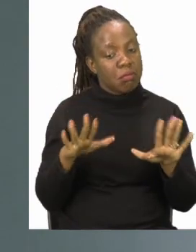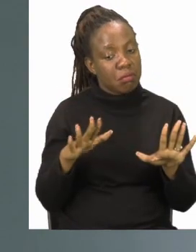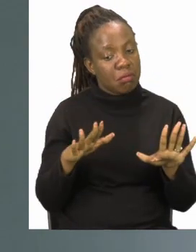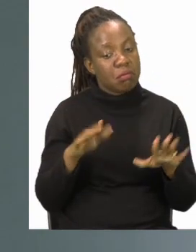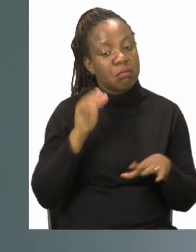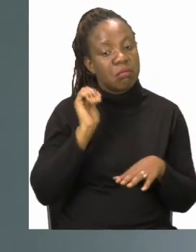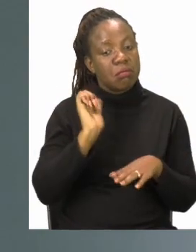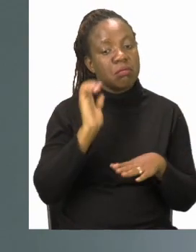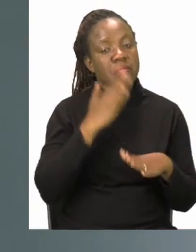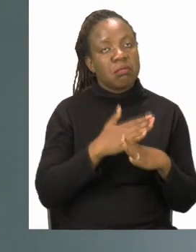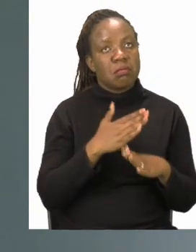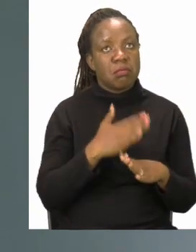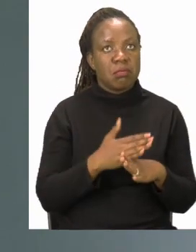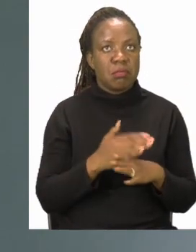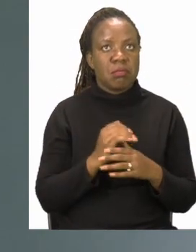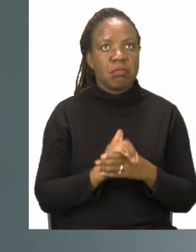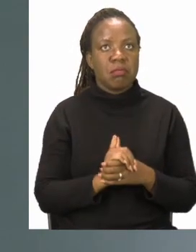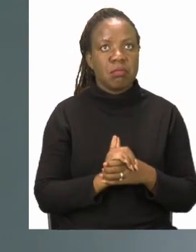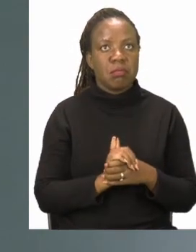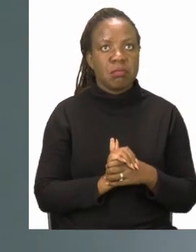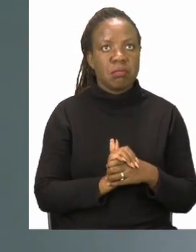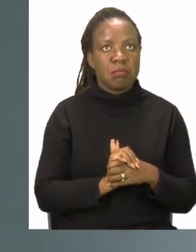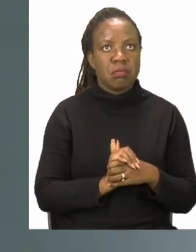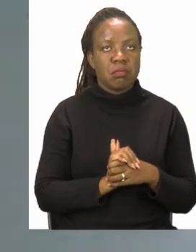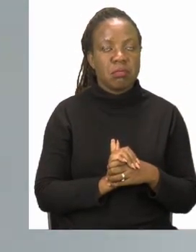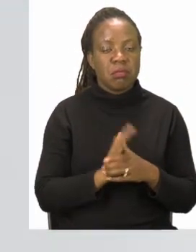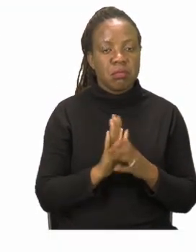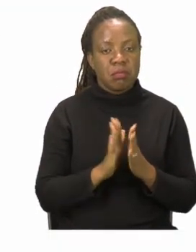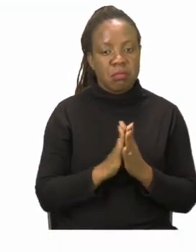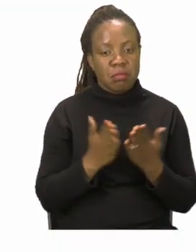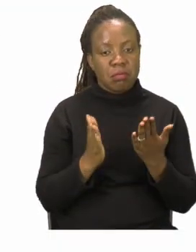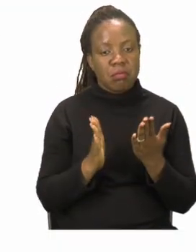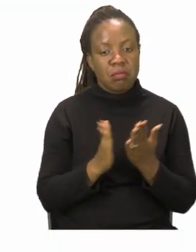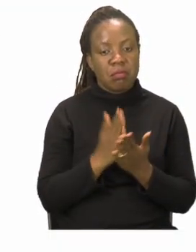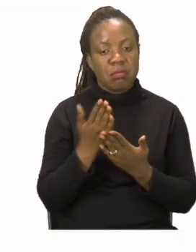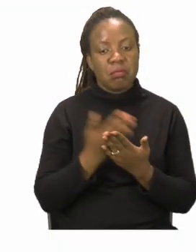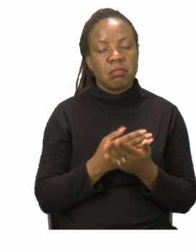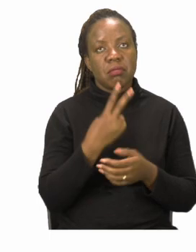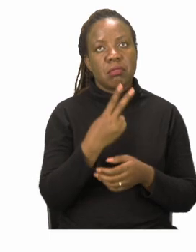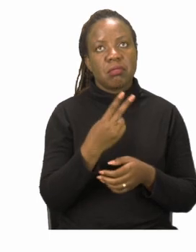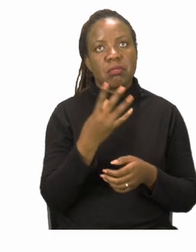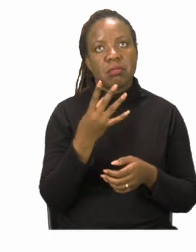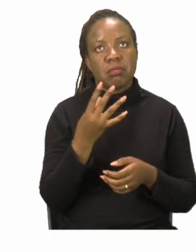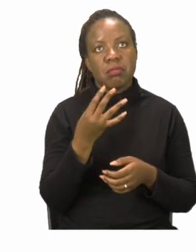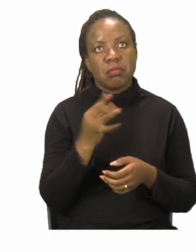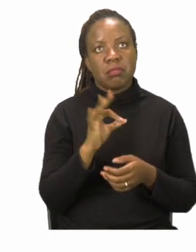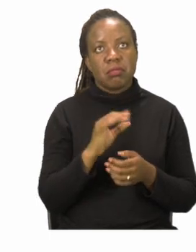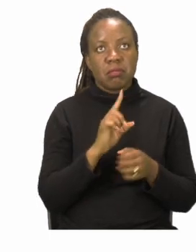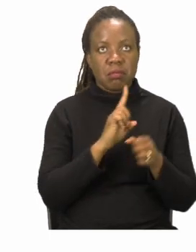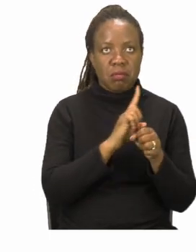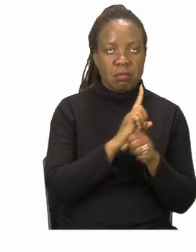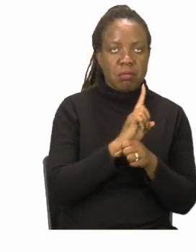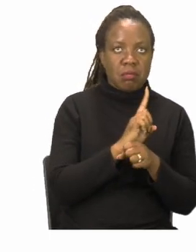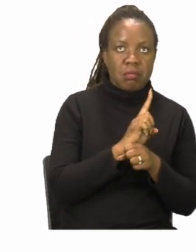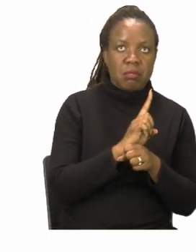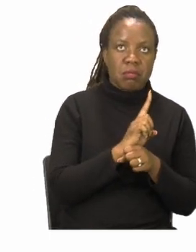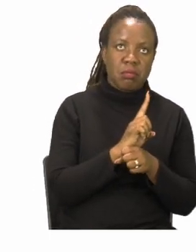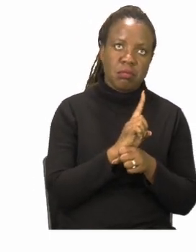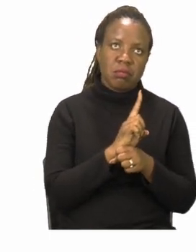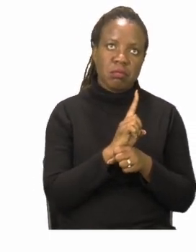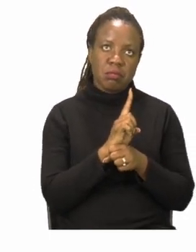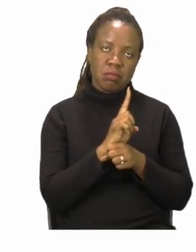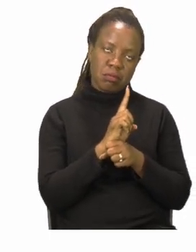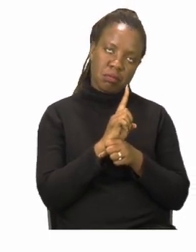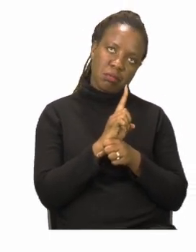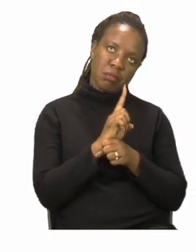activity. Now let's quickly go back to page 29. Remember, your first picture is